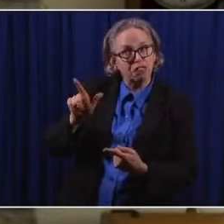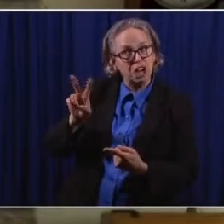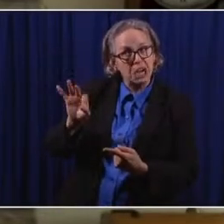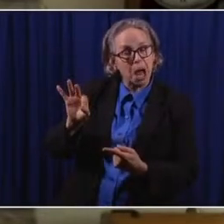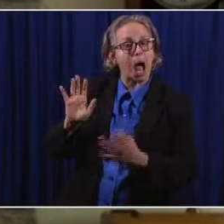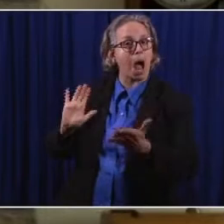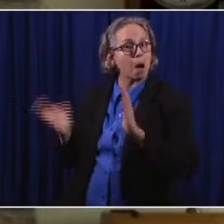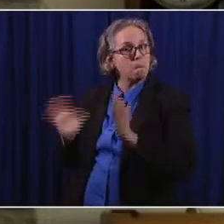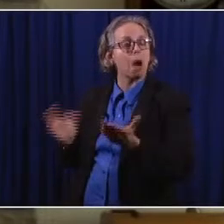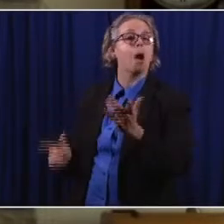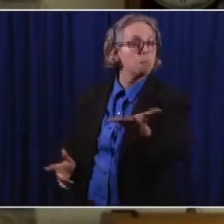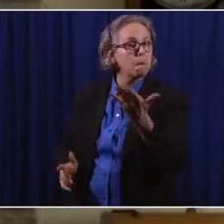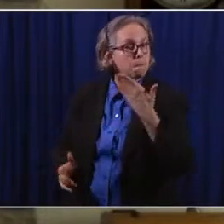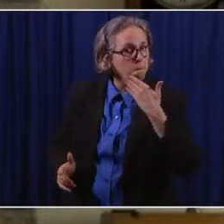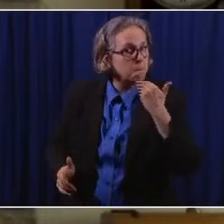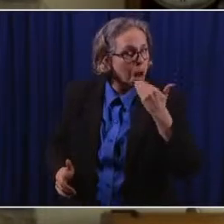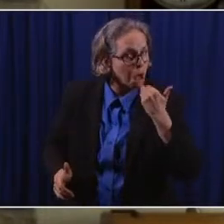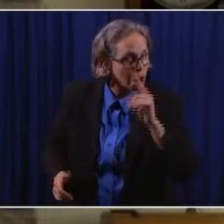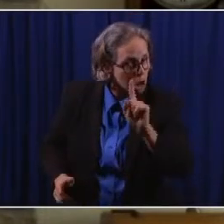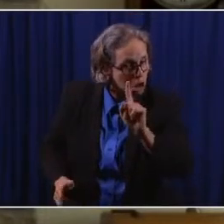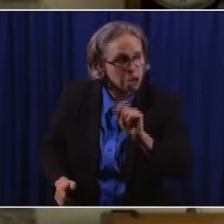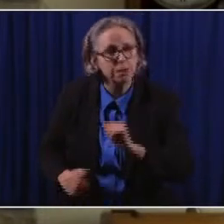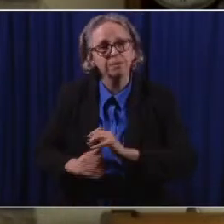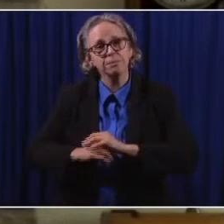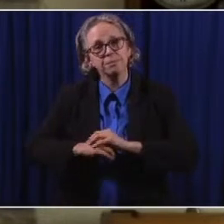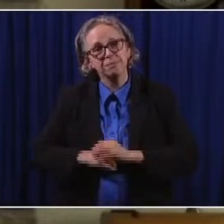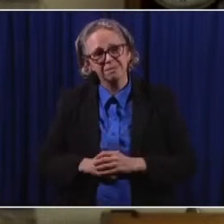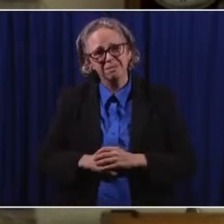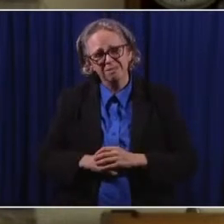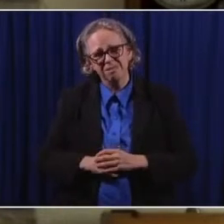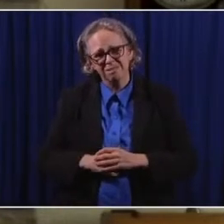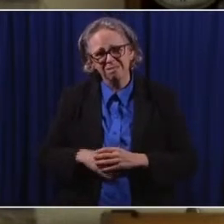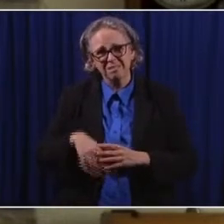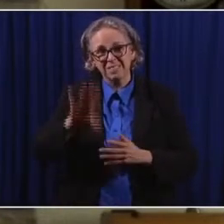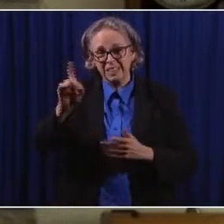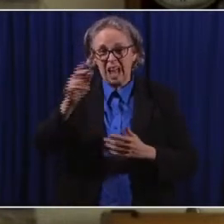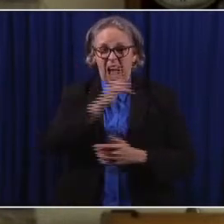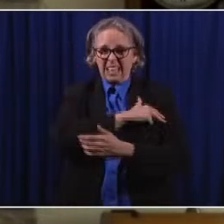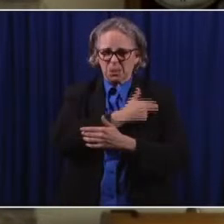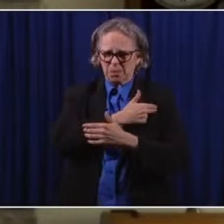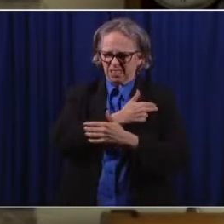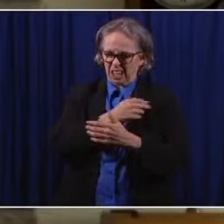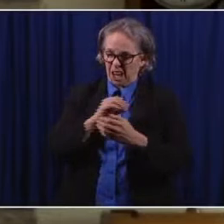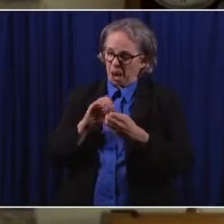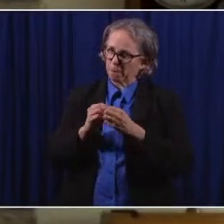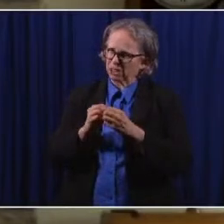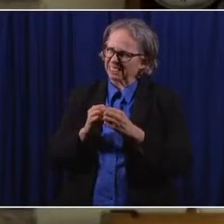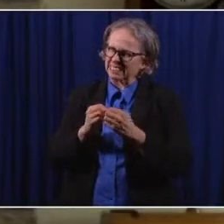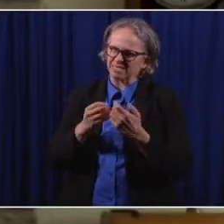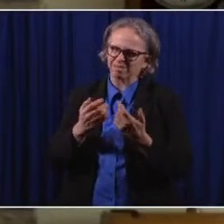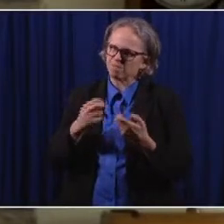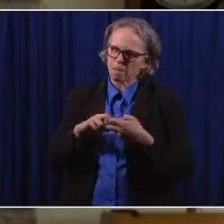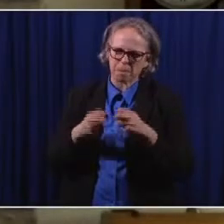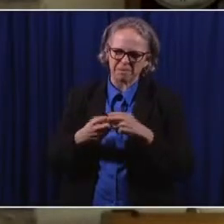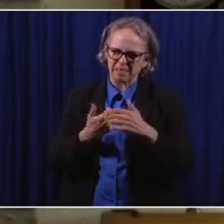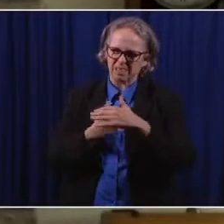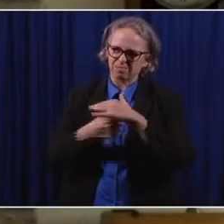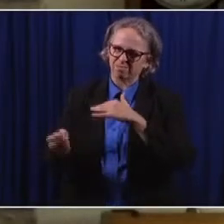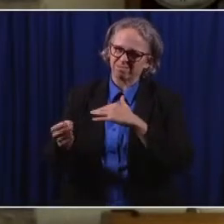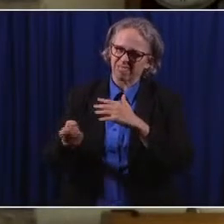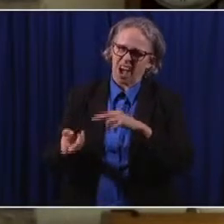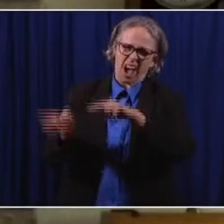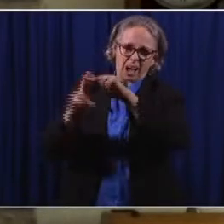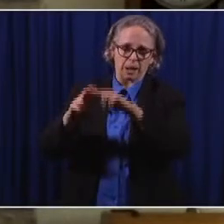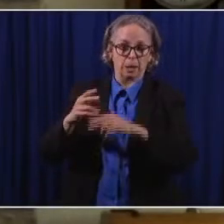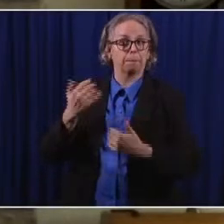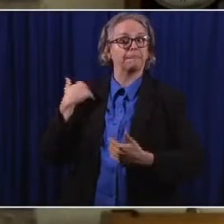to trigger the COVID hospitalization indicator. Their hospitalizations went from an average of 4 per day on August 31st to an average of